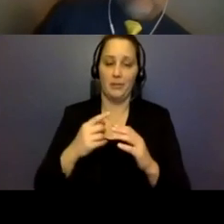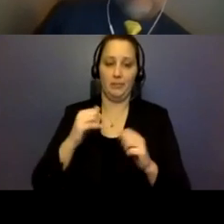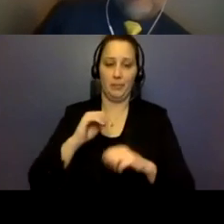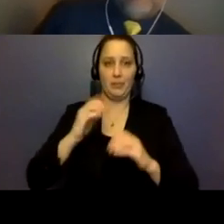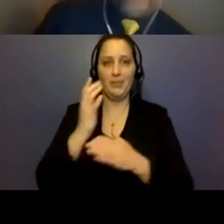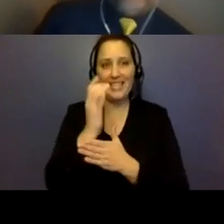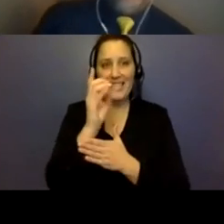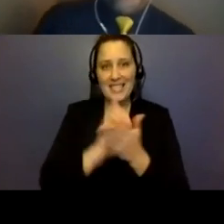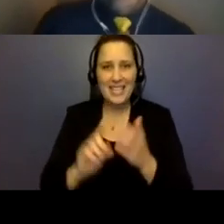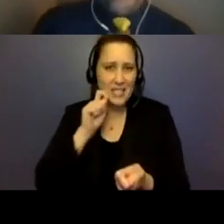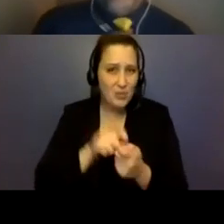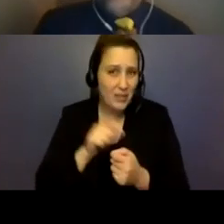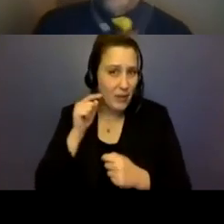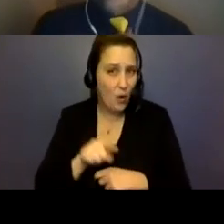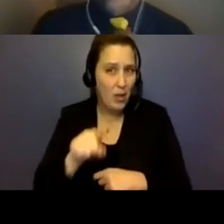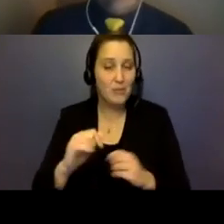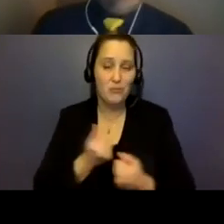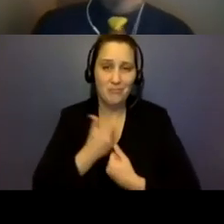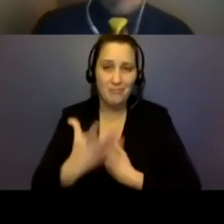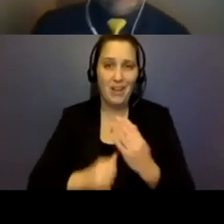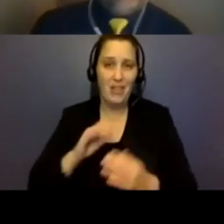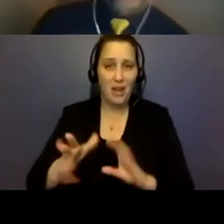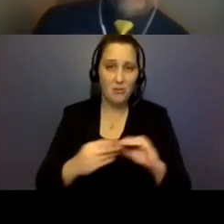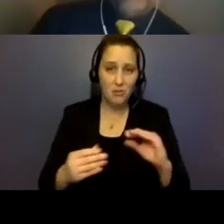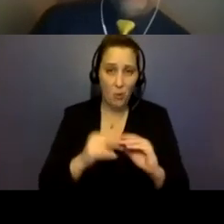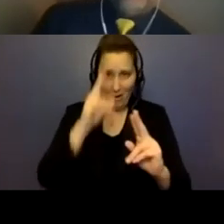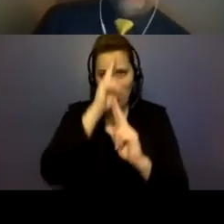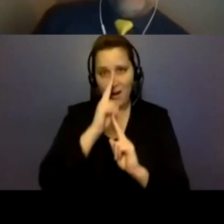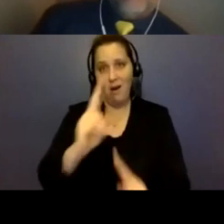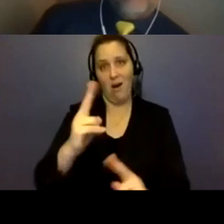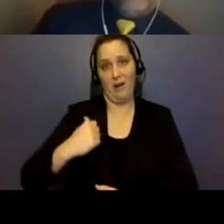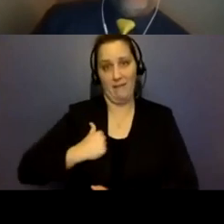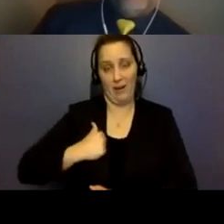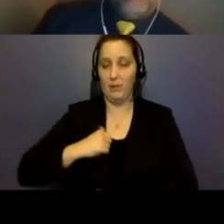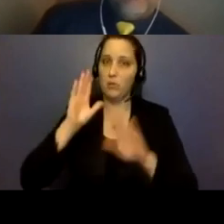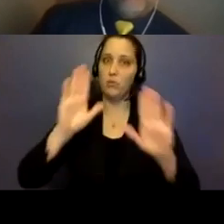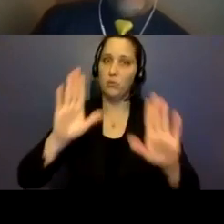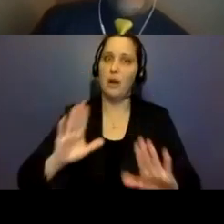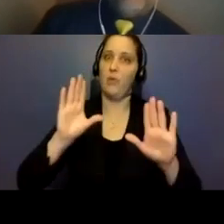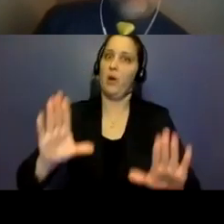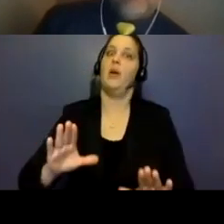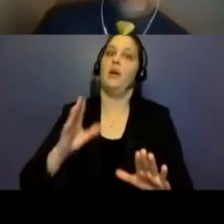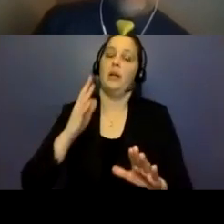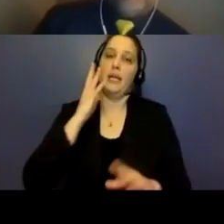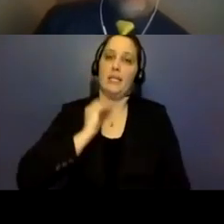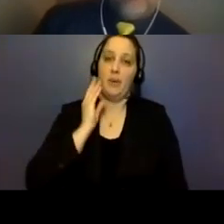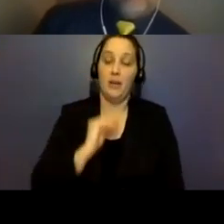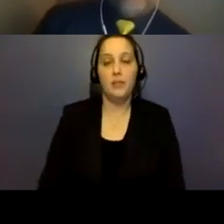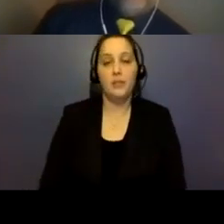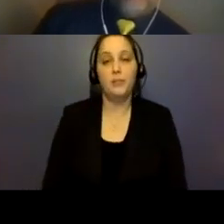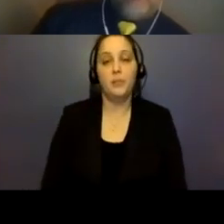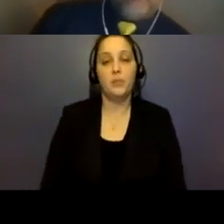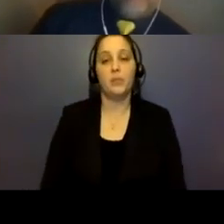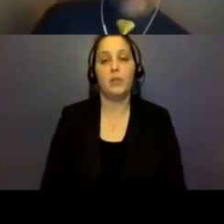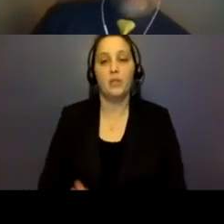designed specifically to tell the story and to honor veterans. And so it was a great, great, great experience. In the